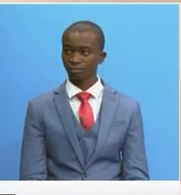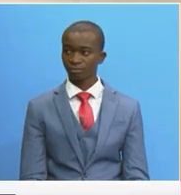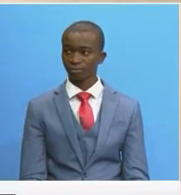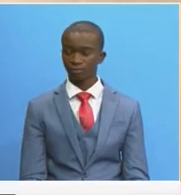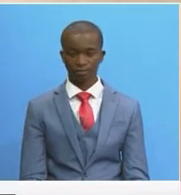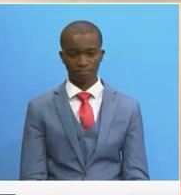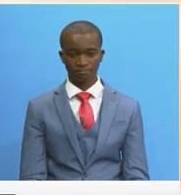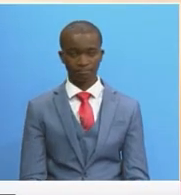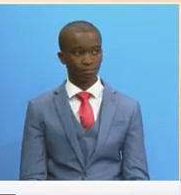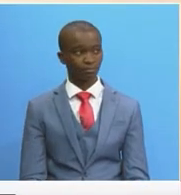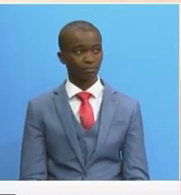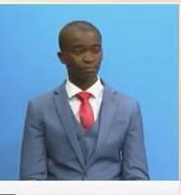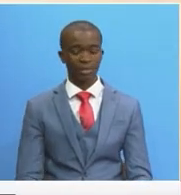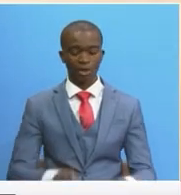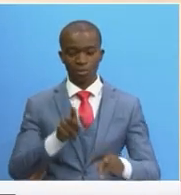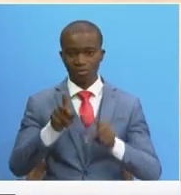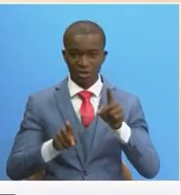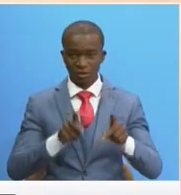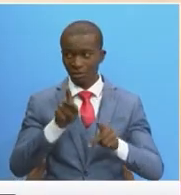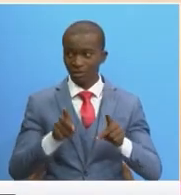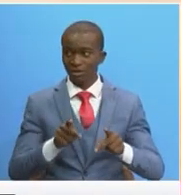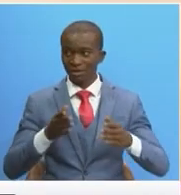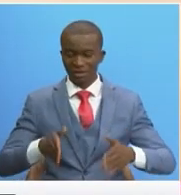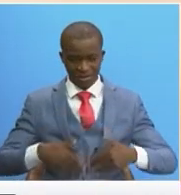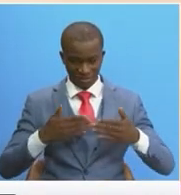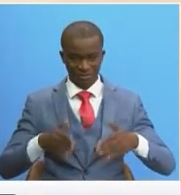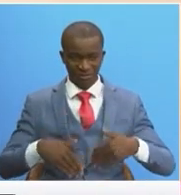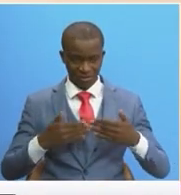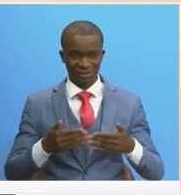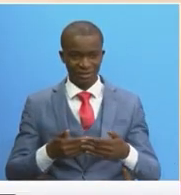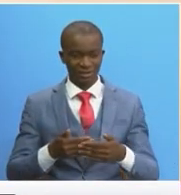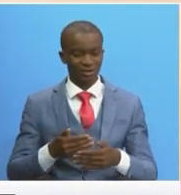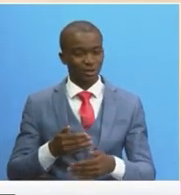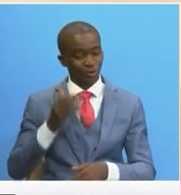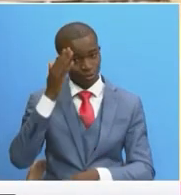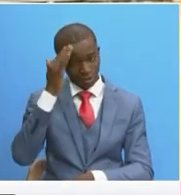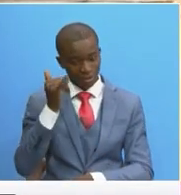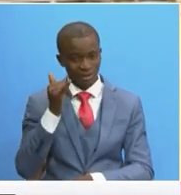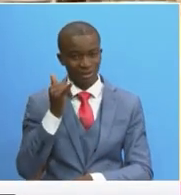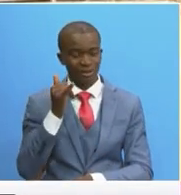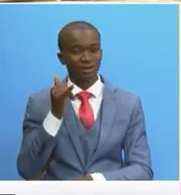The community is equally happy that the head of state will also be present.